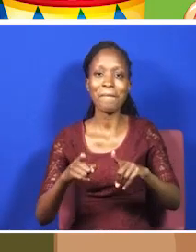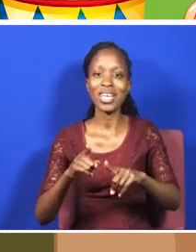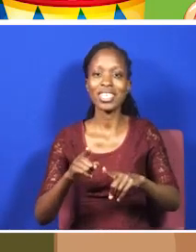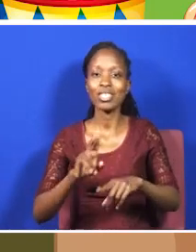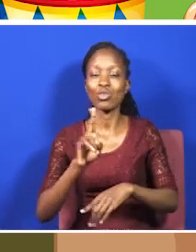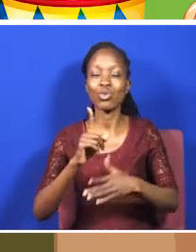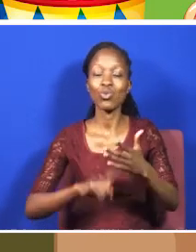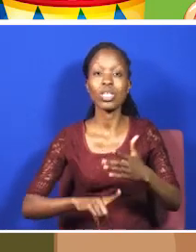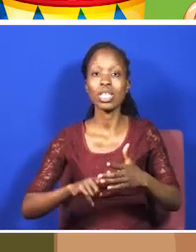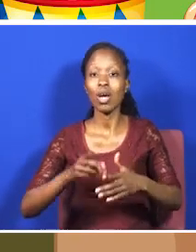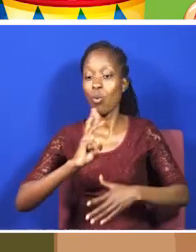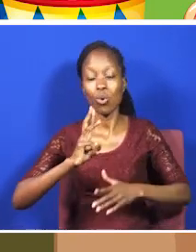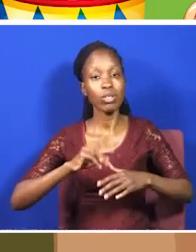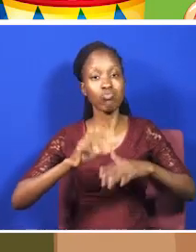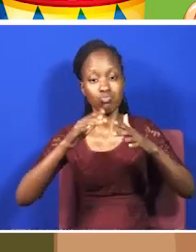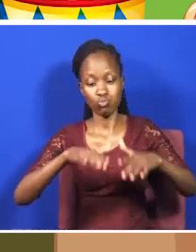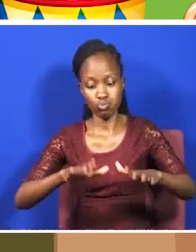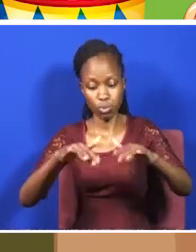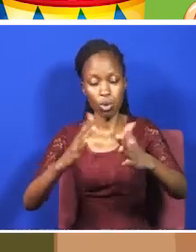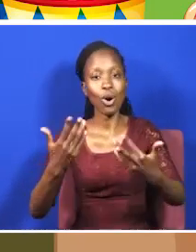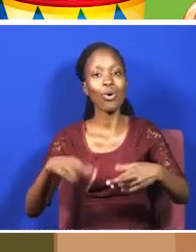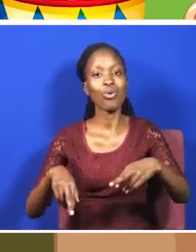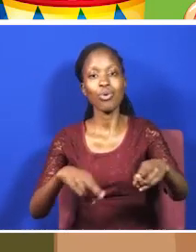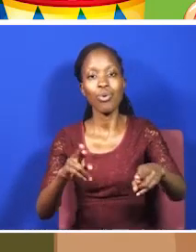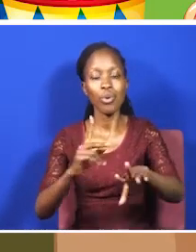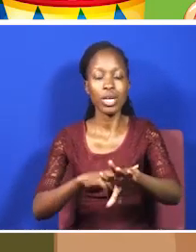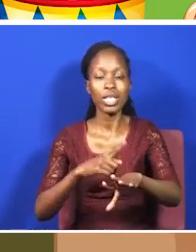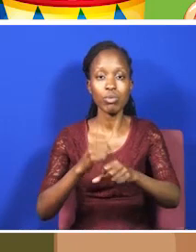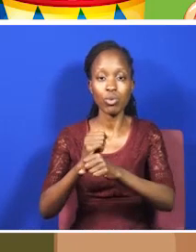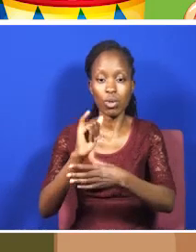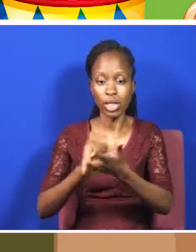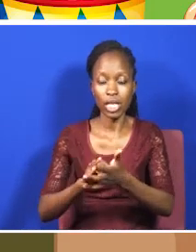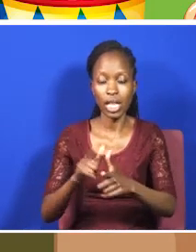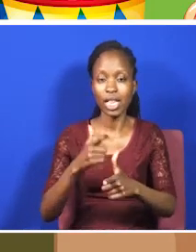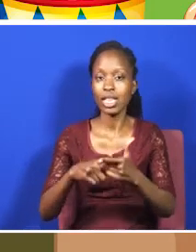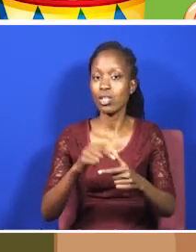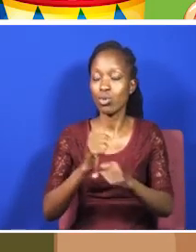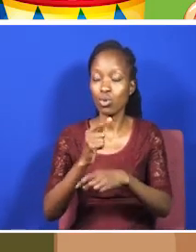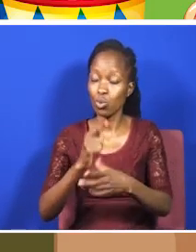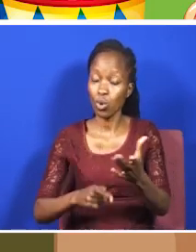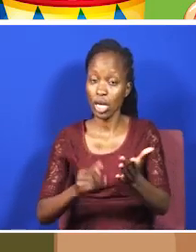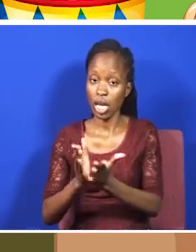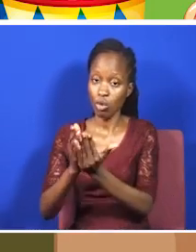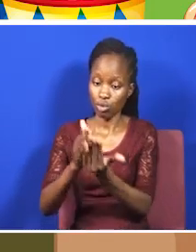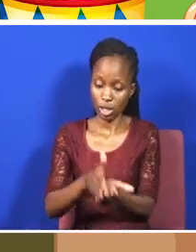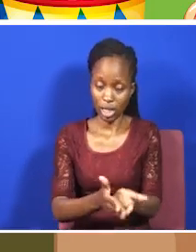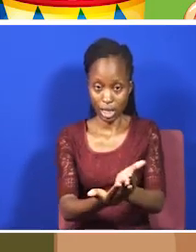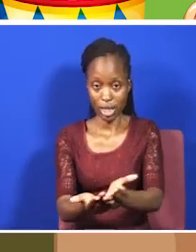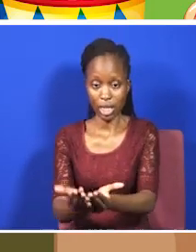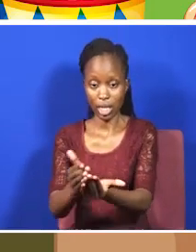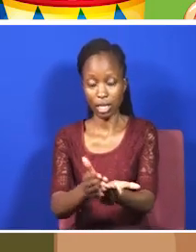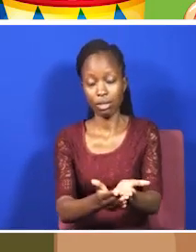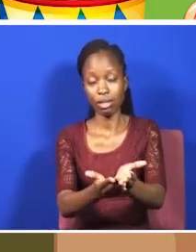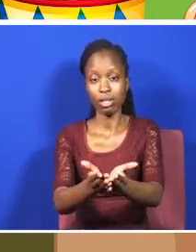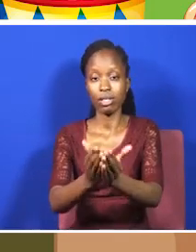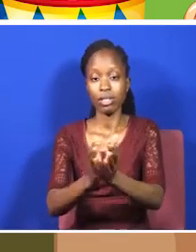road, but on the sea or the lake. As you do that, we say you are